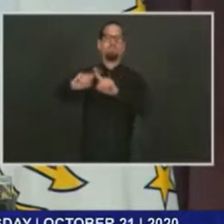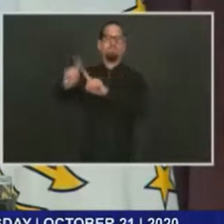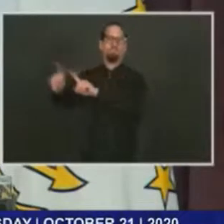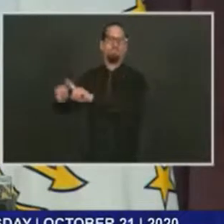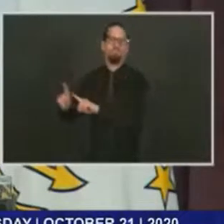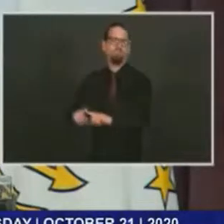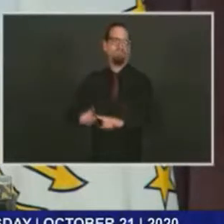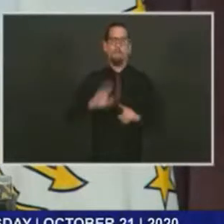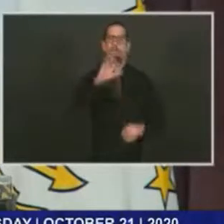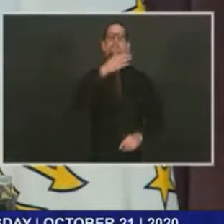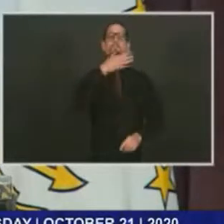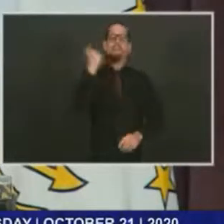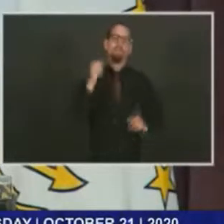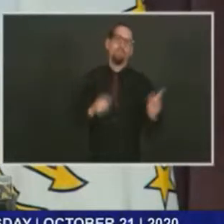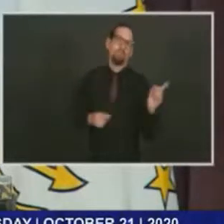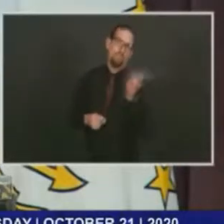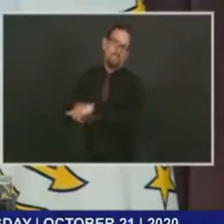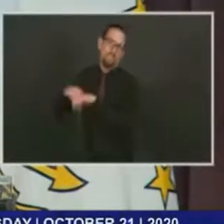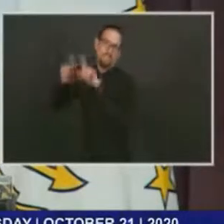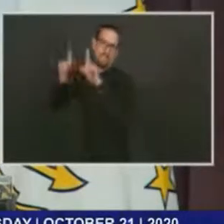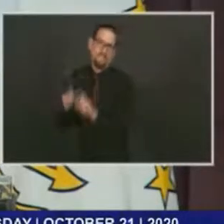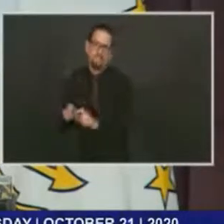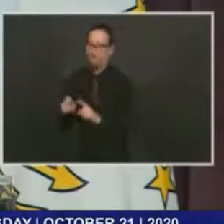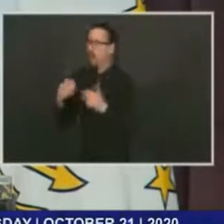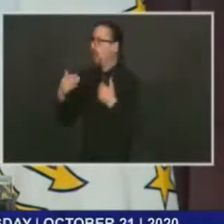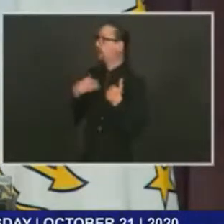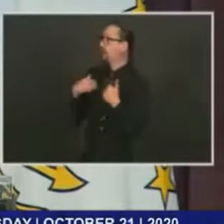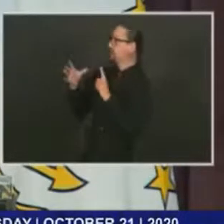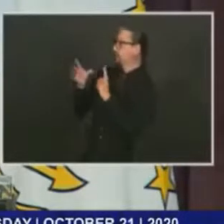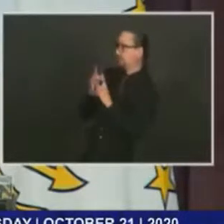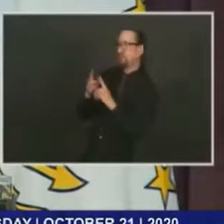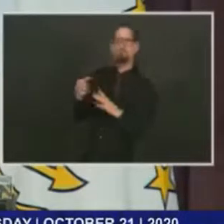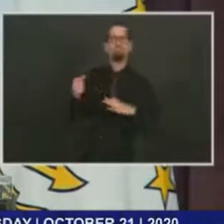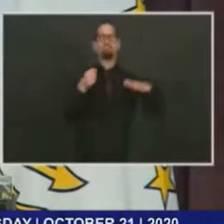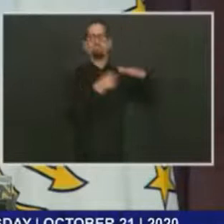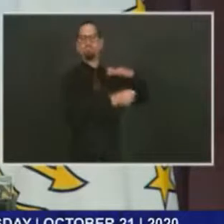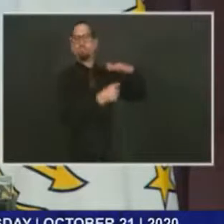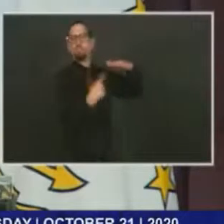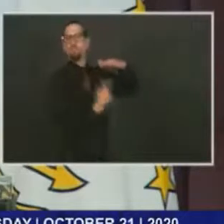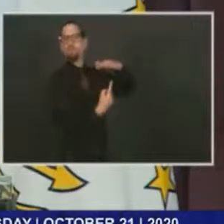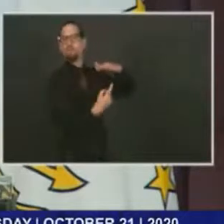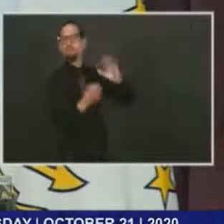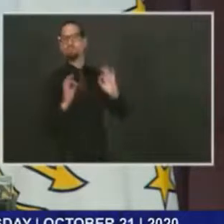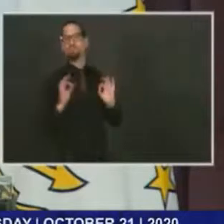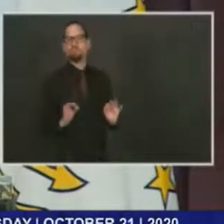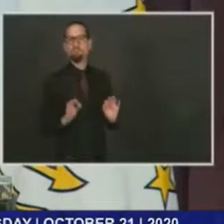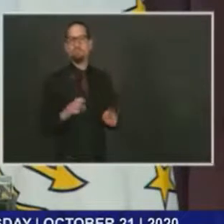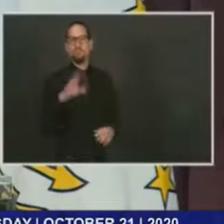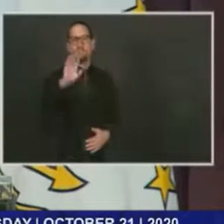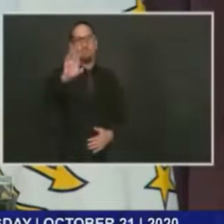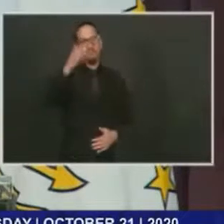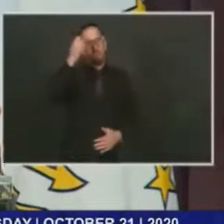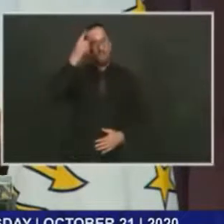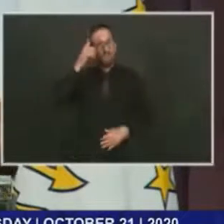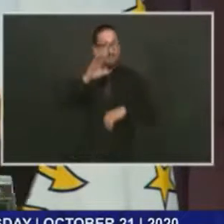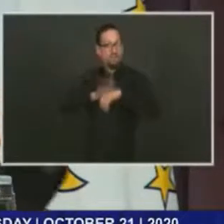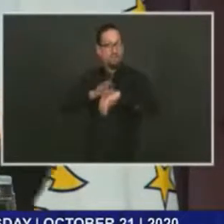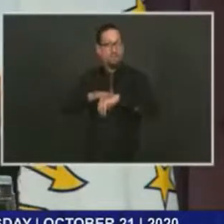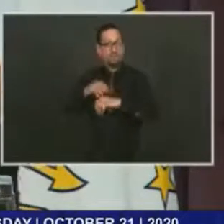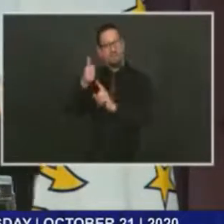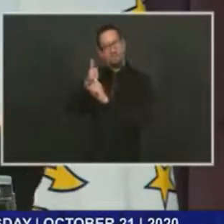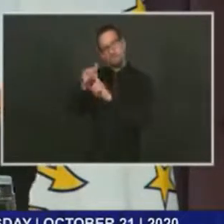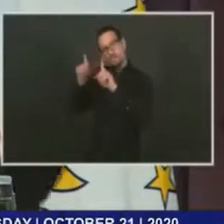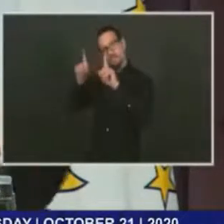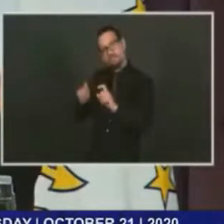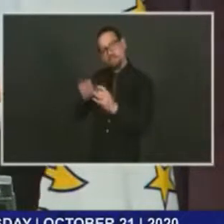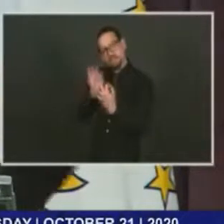Testing is not a silver bullet, but it's a very important tool in our toolbox. And I want to ramp up our testing as we head